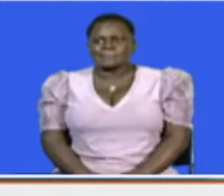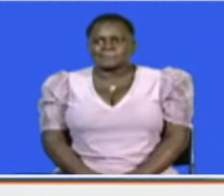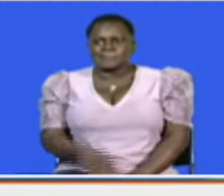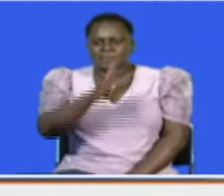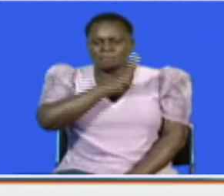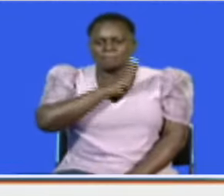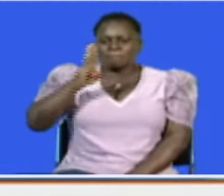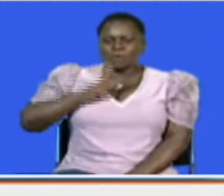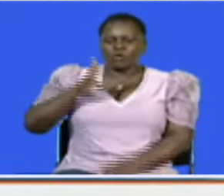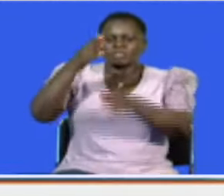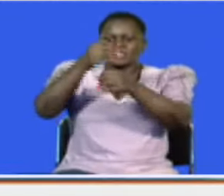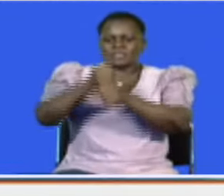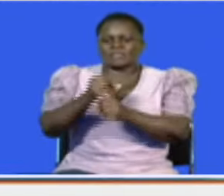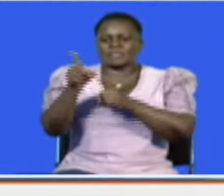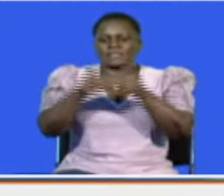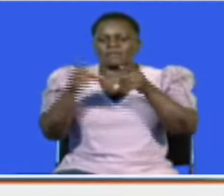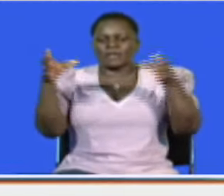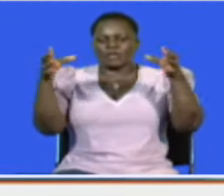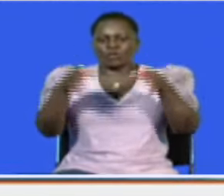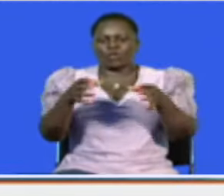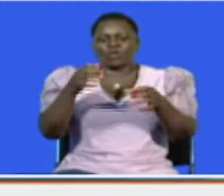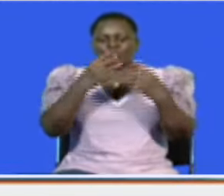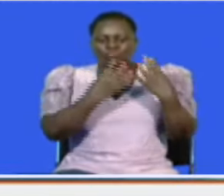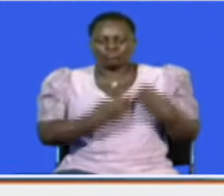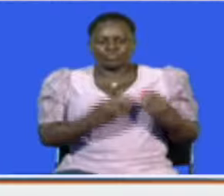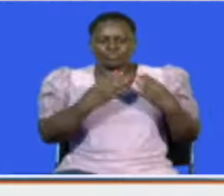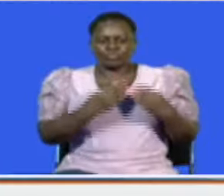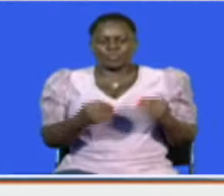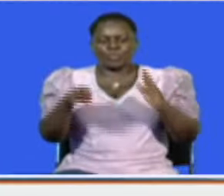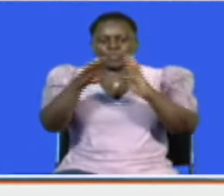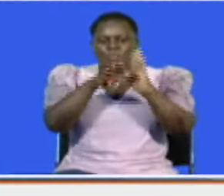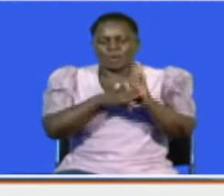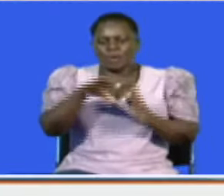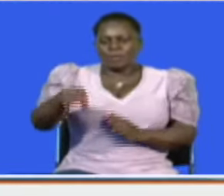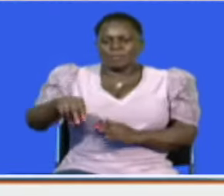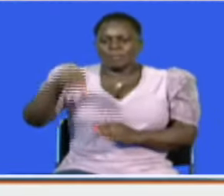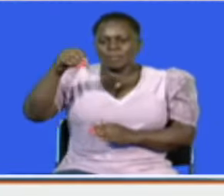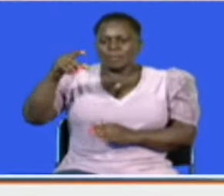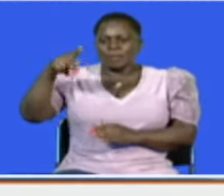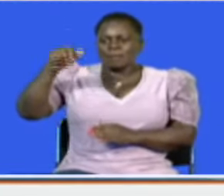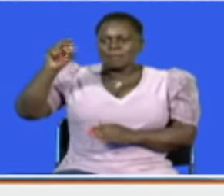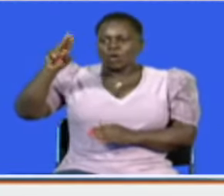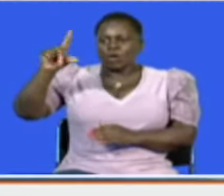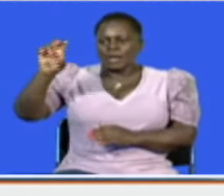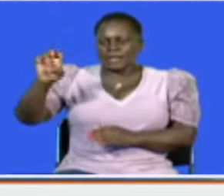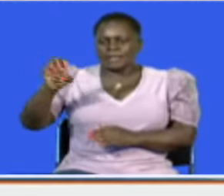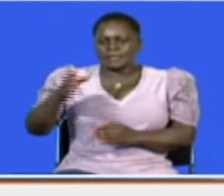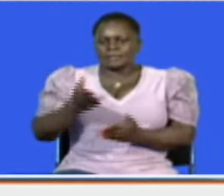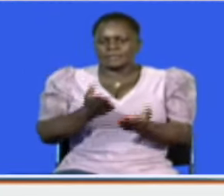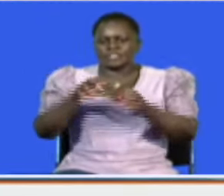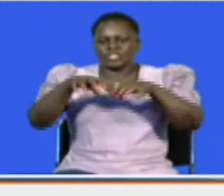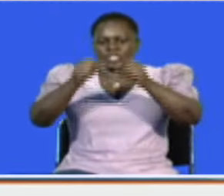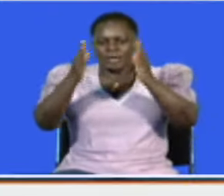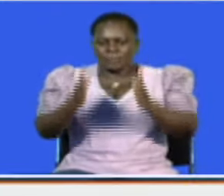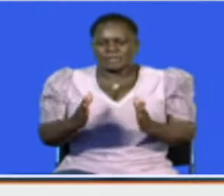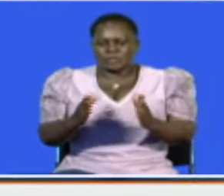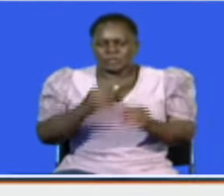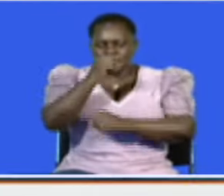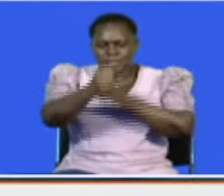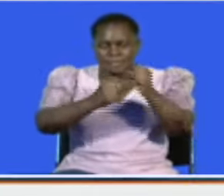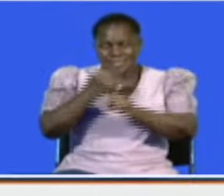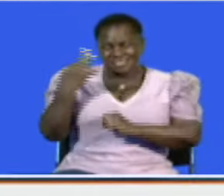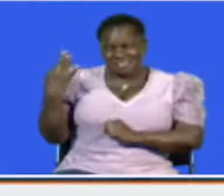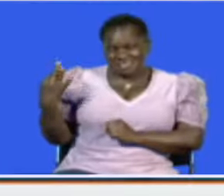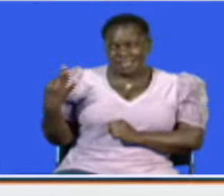And the Board of Trustees of the Safaricom Staff Pension Scheme has elected Pauline Kieleko to serve as the chairperson for the next